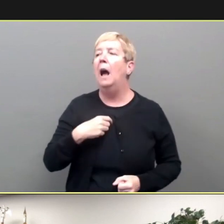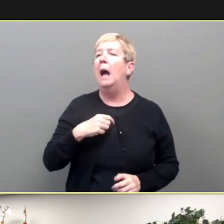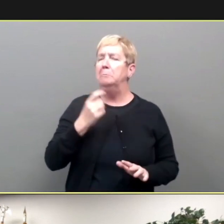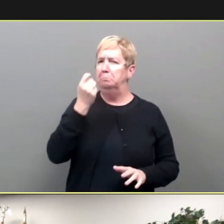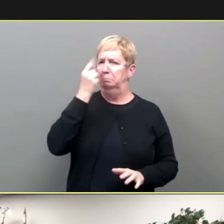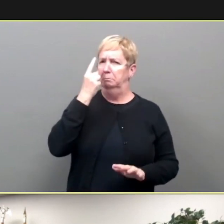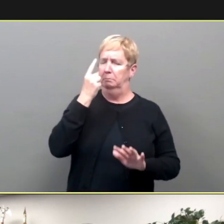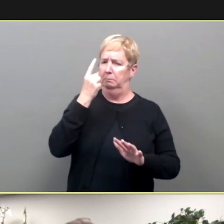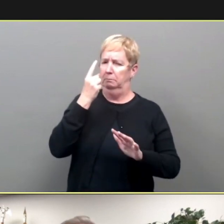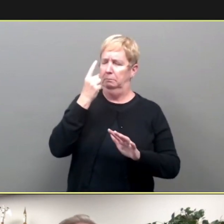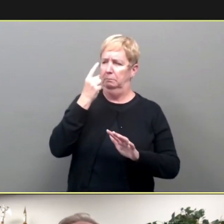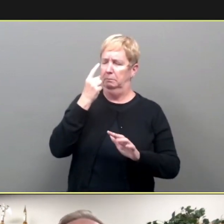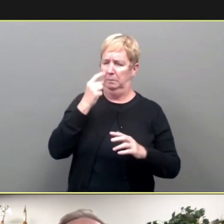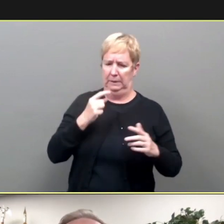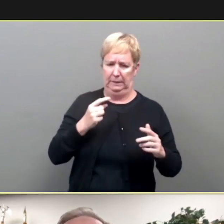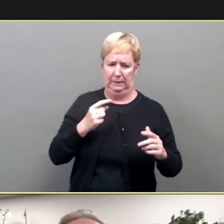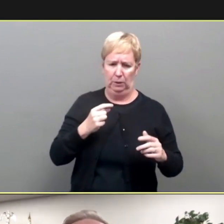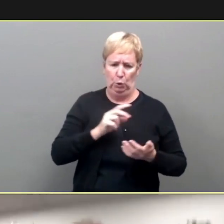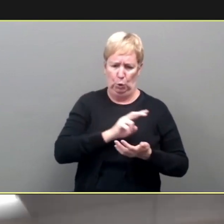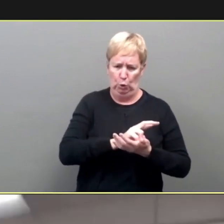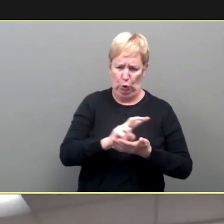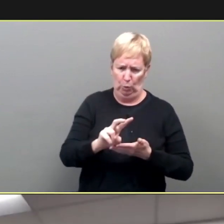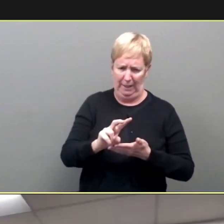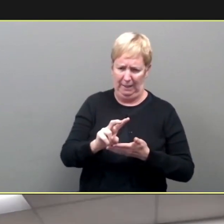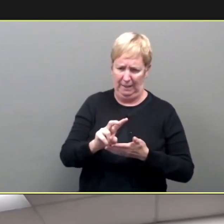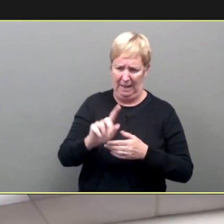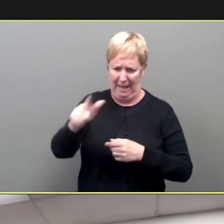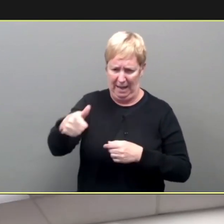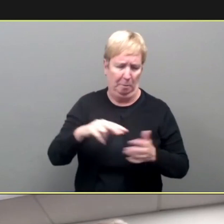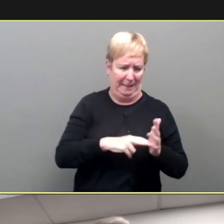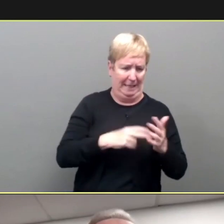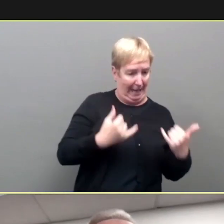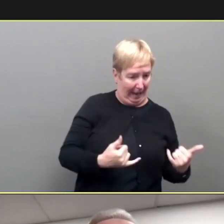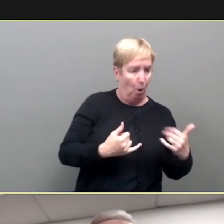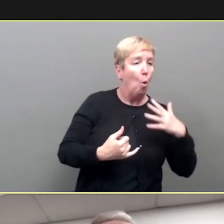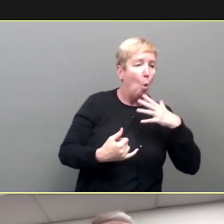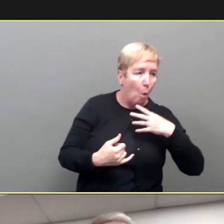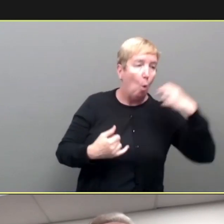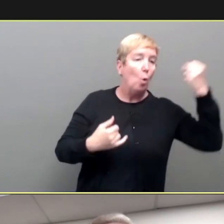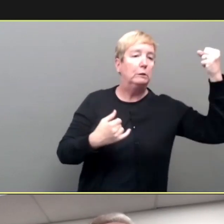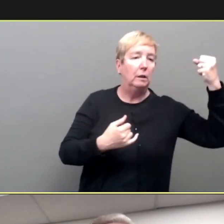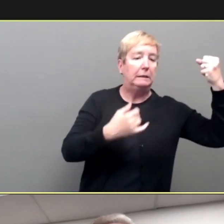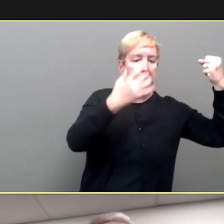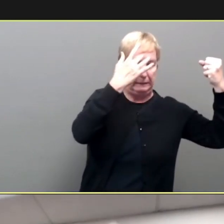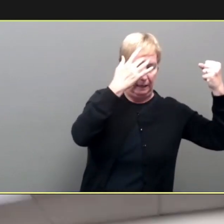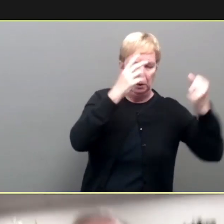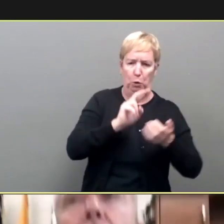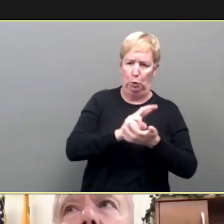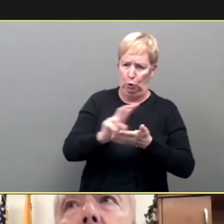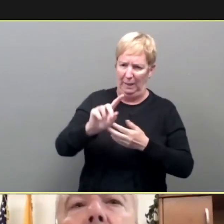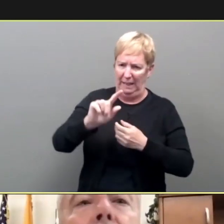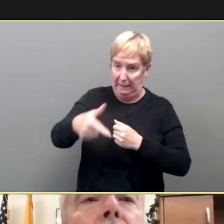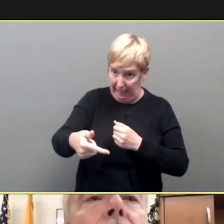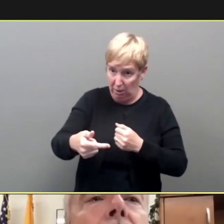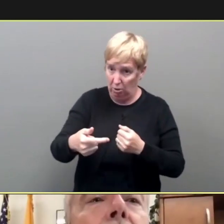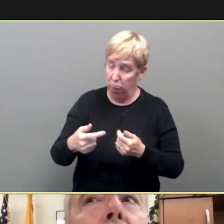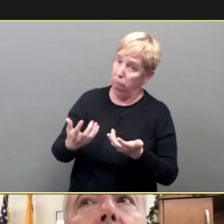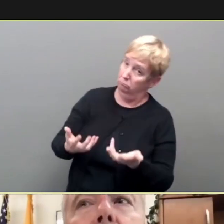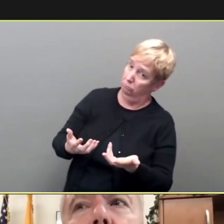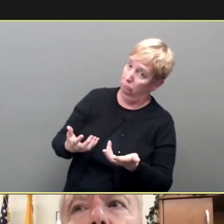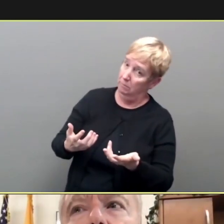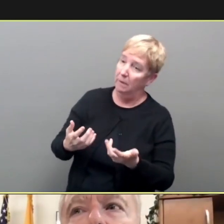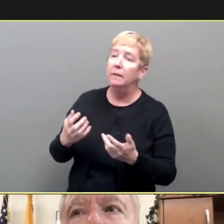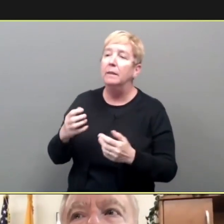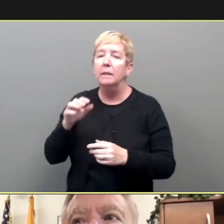before the younger frontline workers will be able to get their eligible for the booster shots, and wanted to see if that was due to kind of a vaccine supply